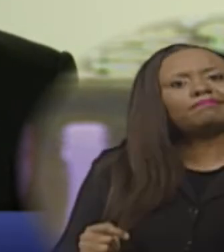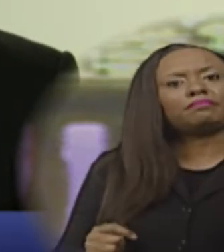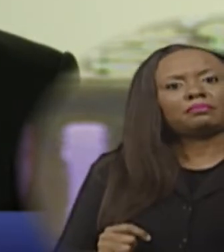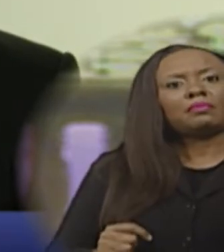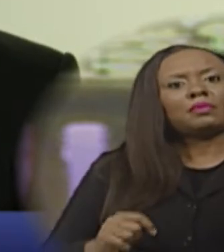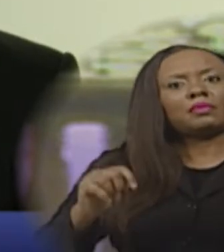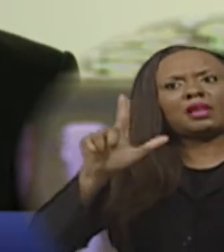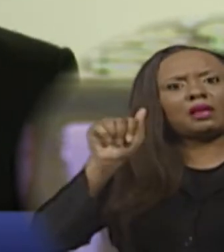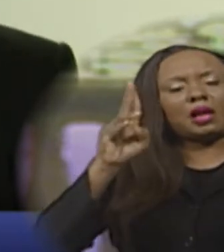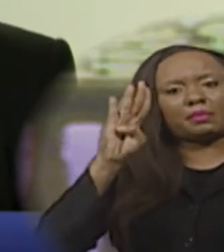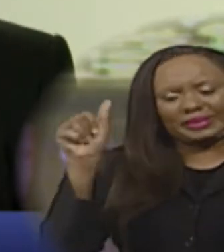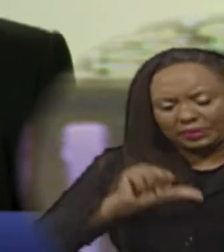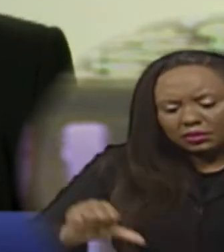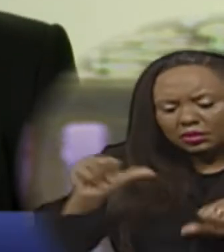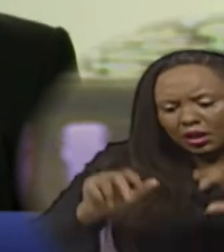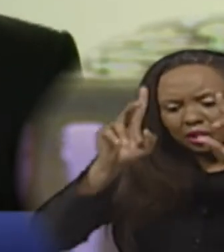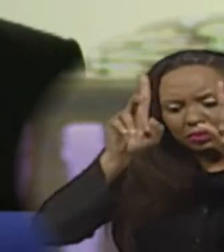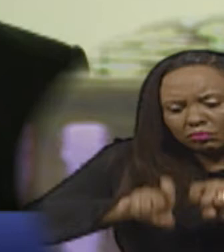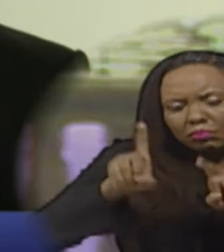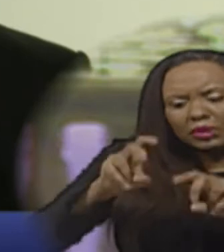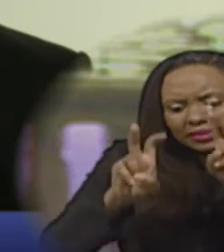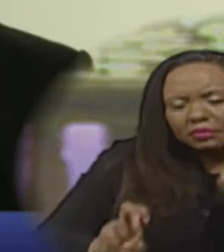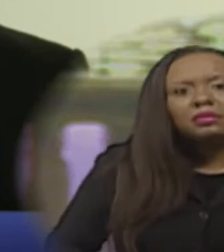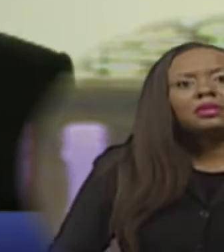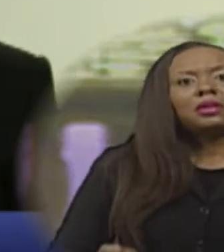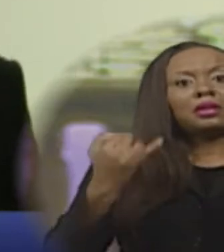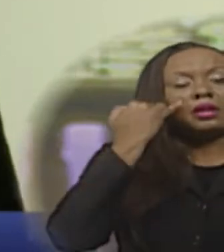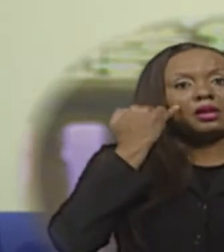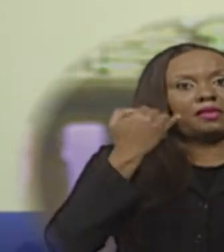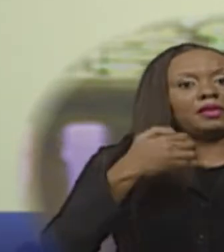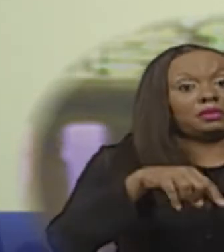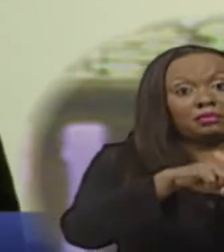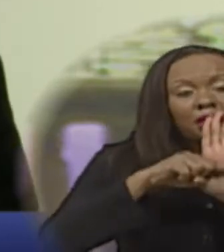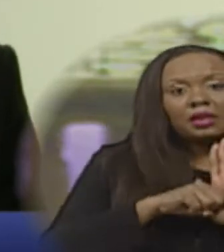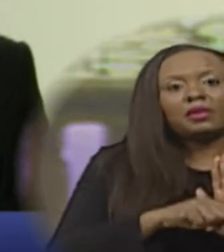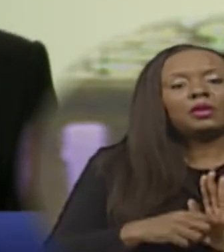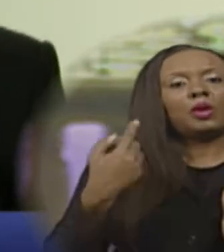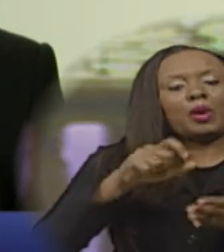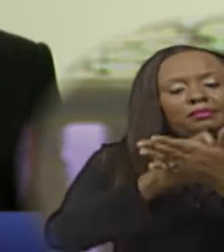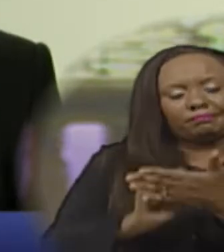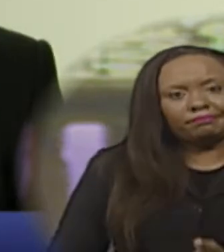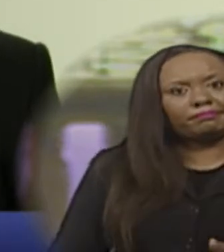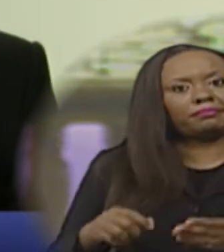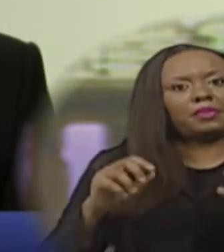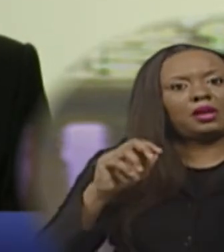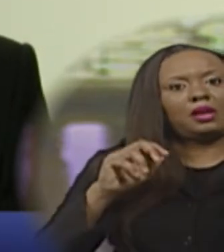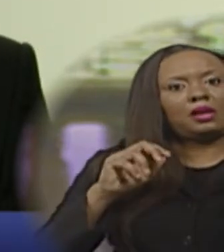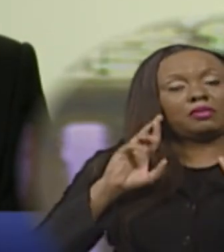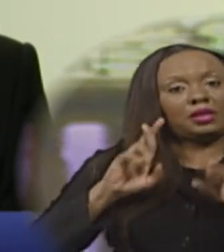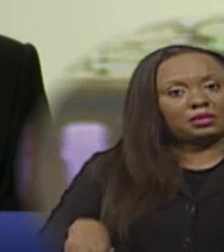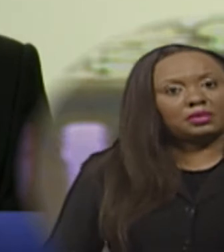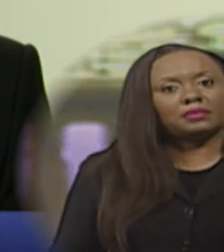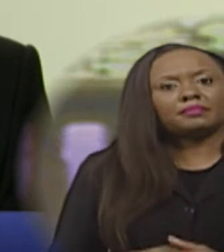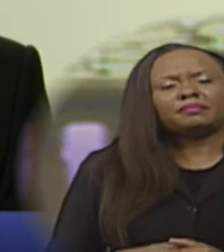is done, we are immediately informed if the result happens to be negative. We have only ever had a few failures. We're not going to say